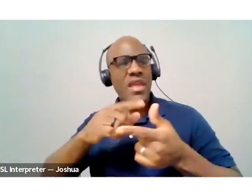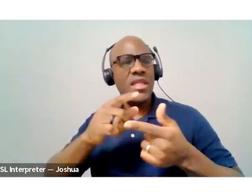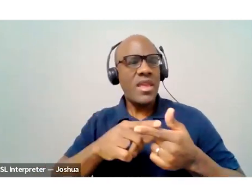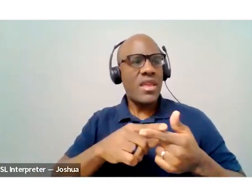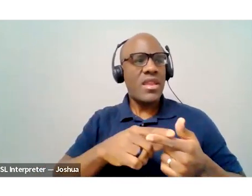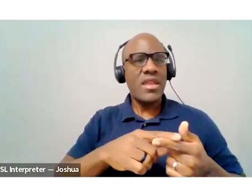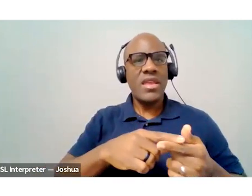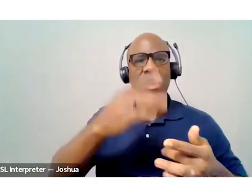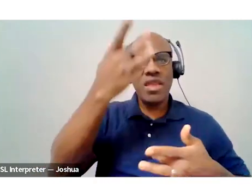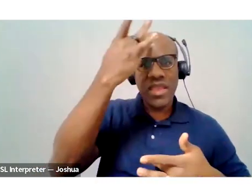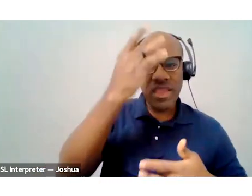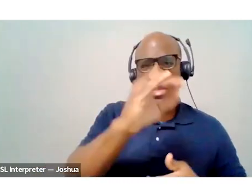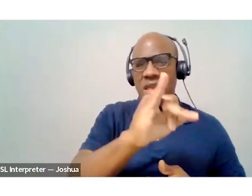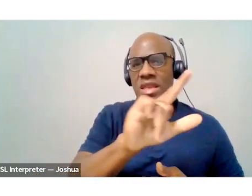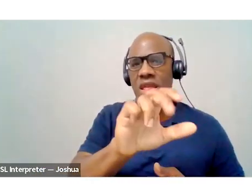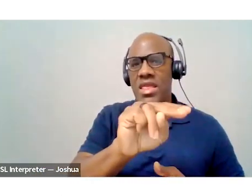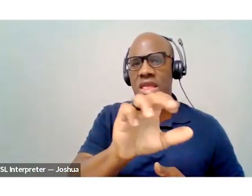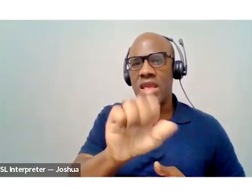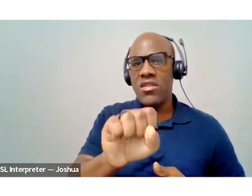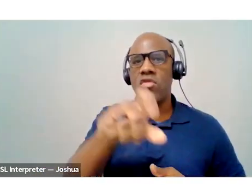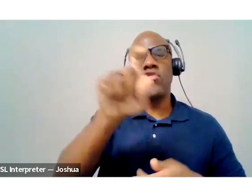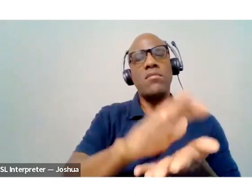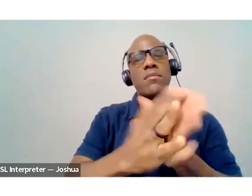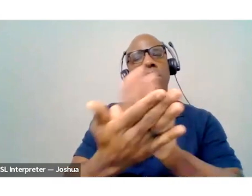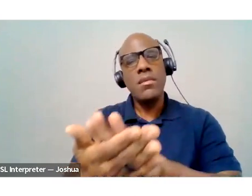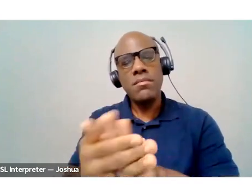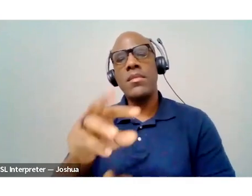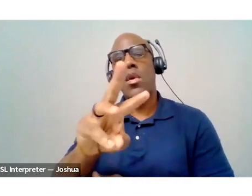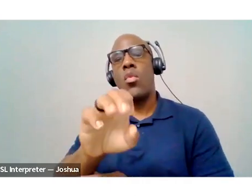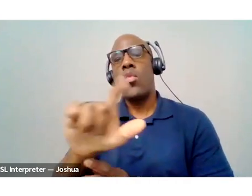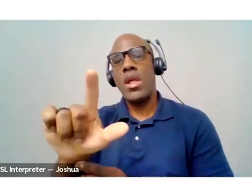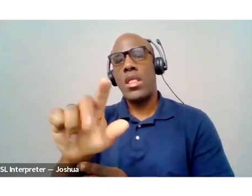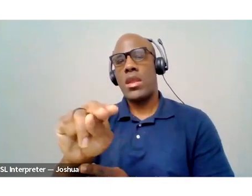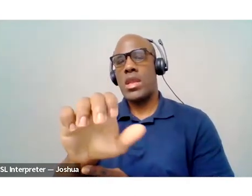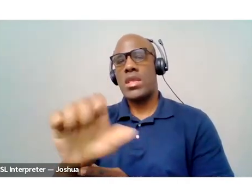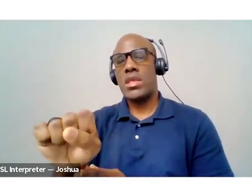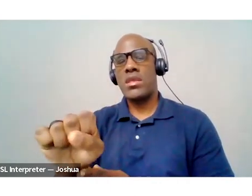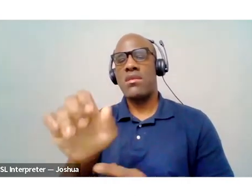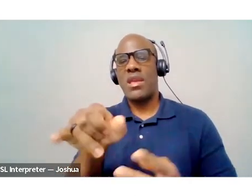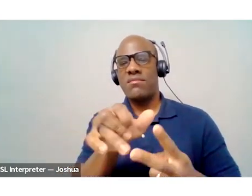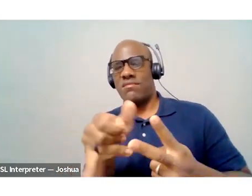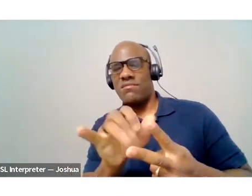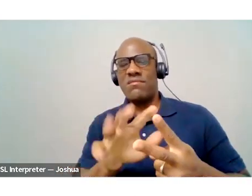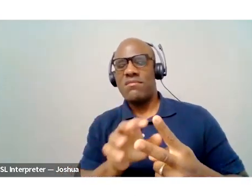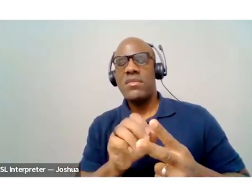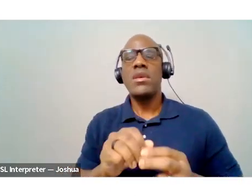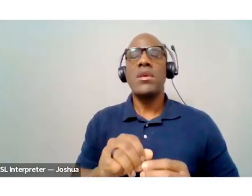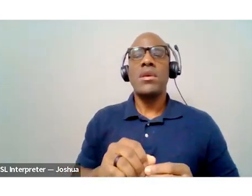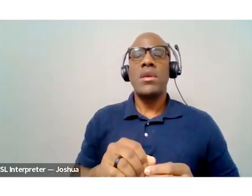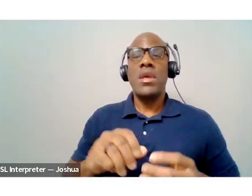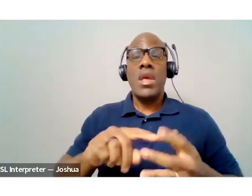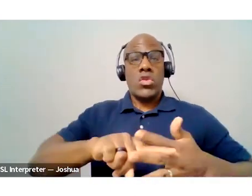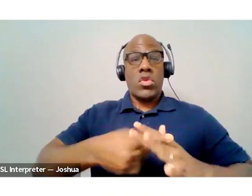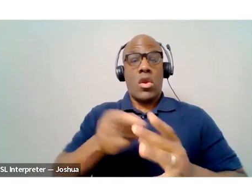wellness. And so during the onset of the pandemic, this